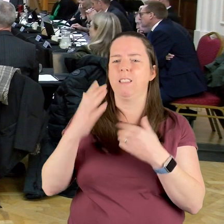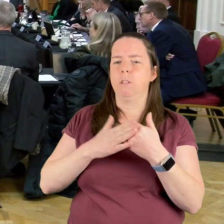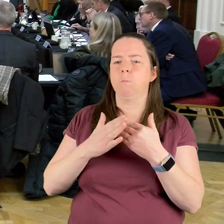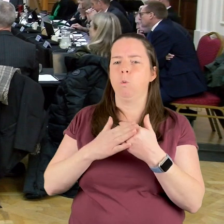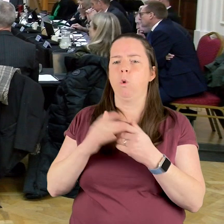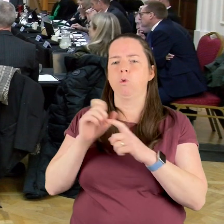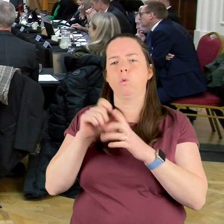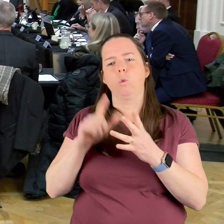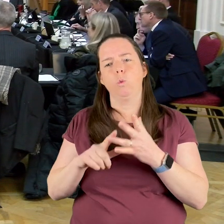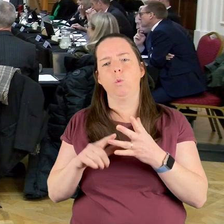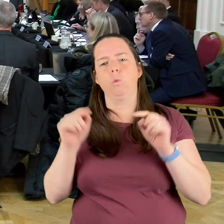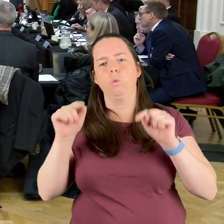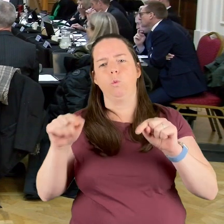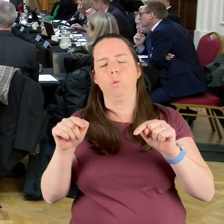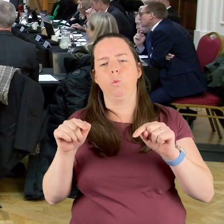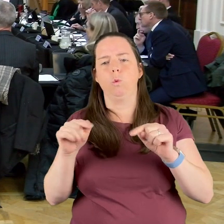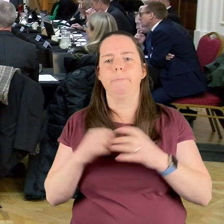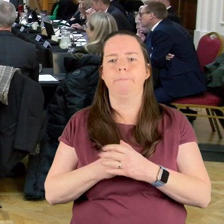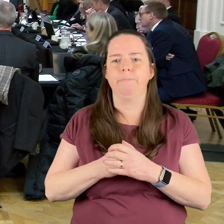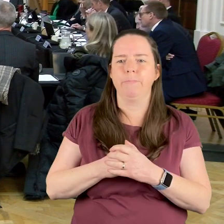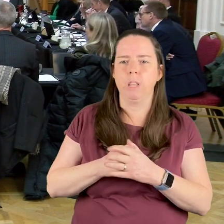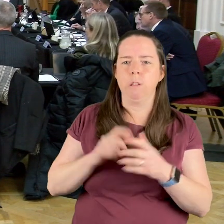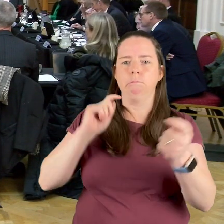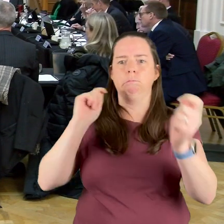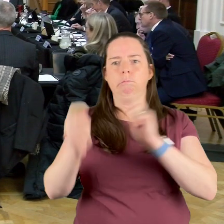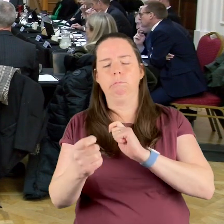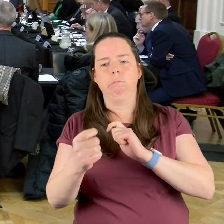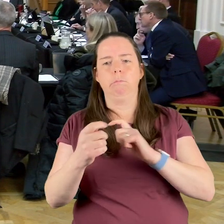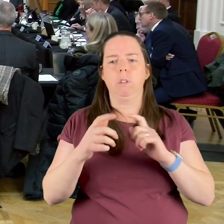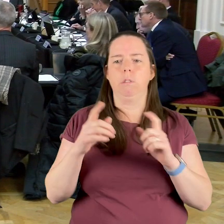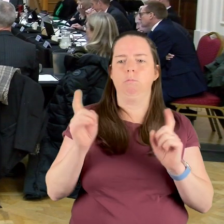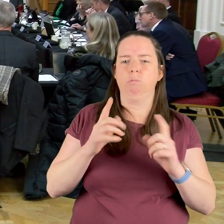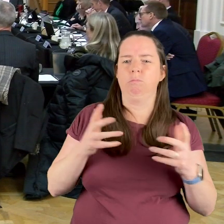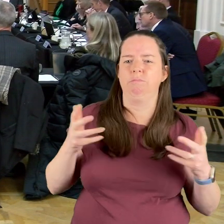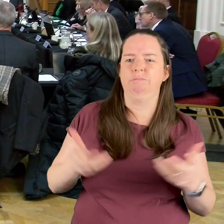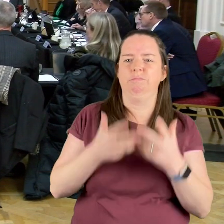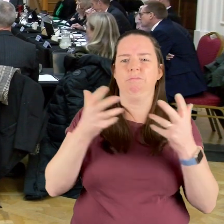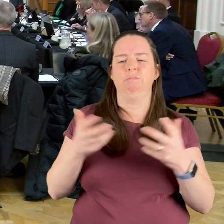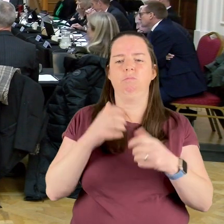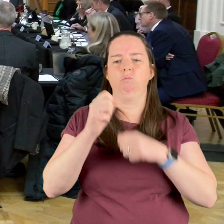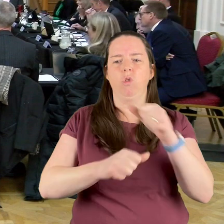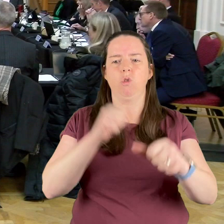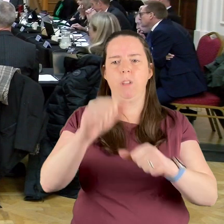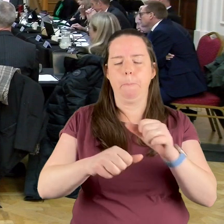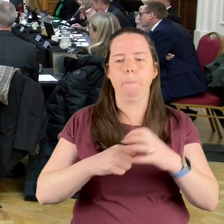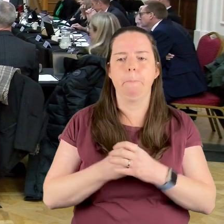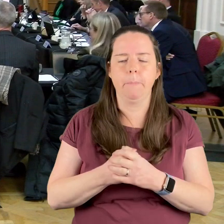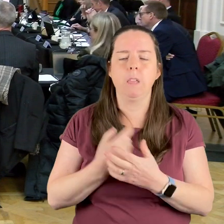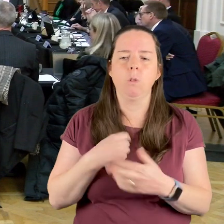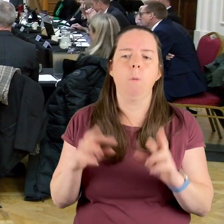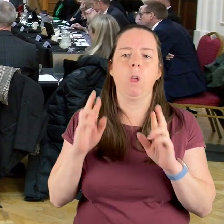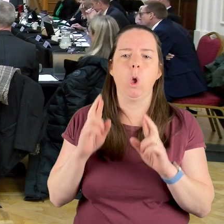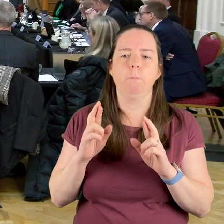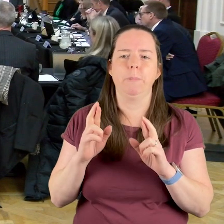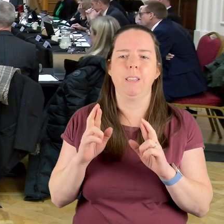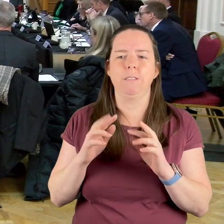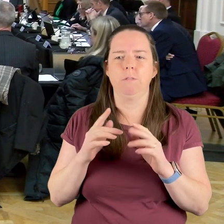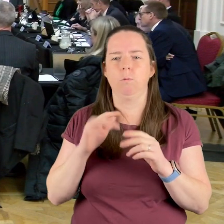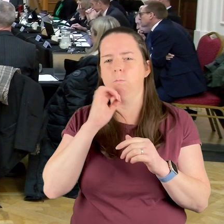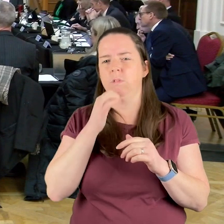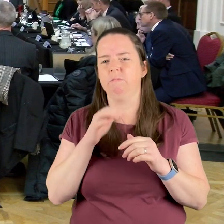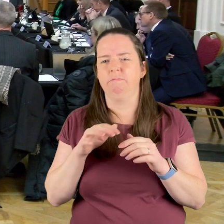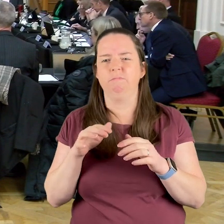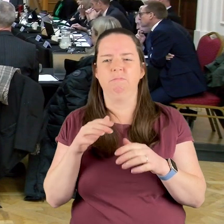support each other improve. So I think there's more to do in that space. We're revamping the sort of engine room that's driving